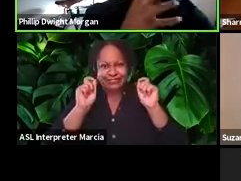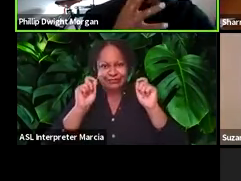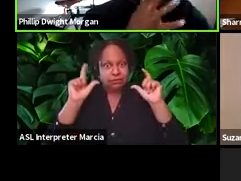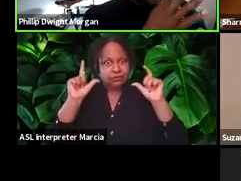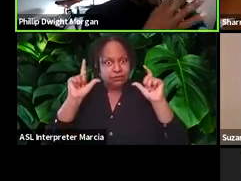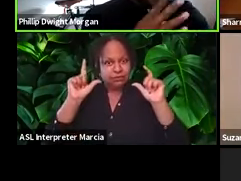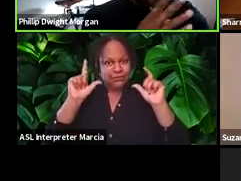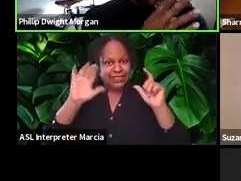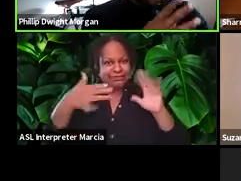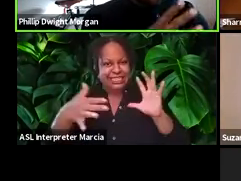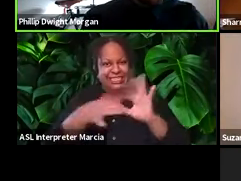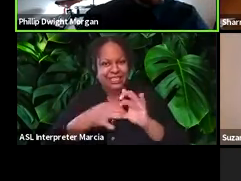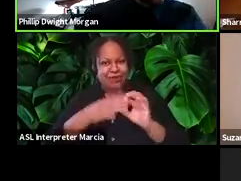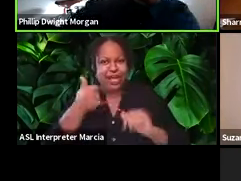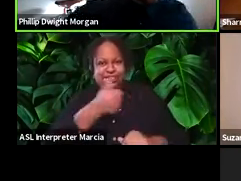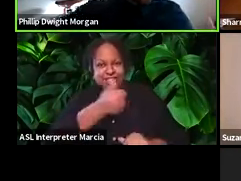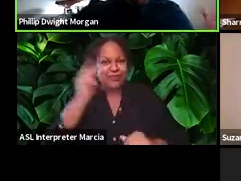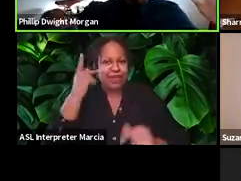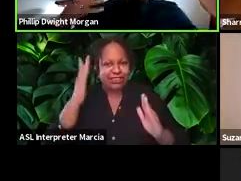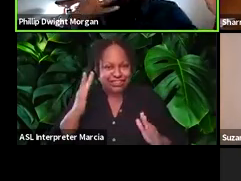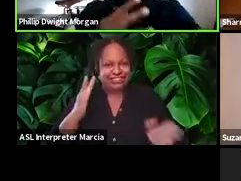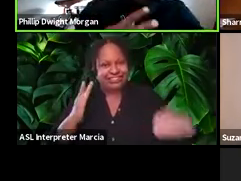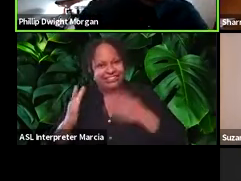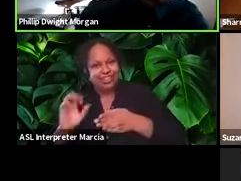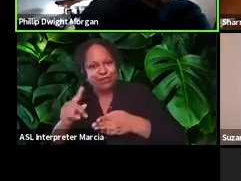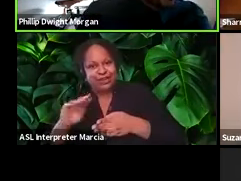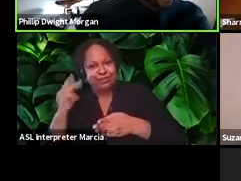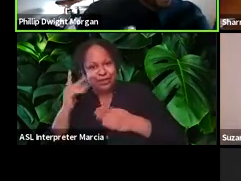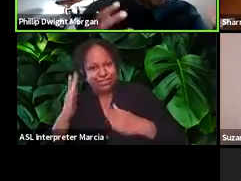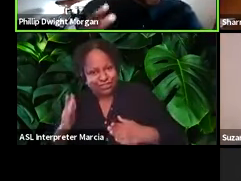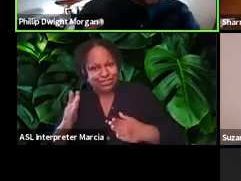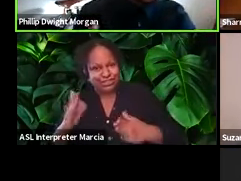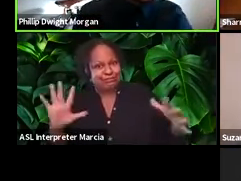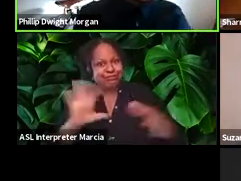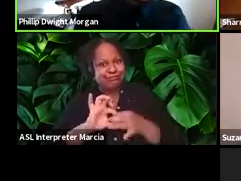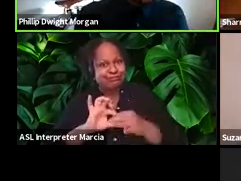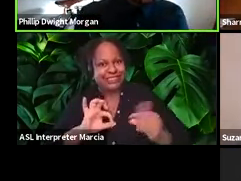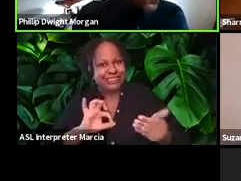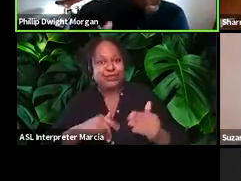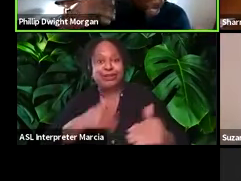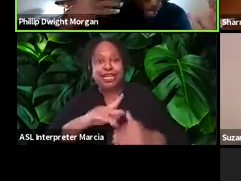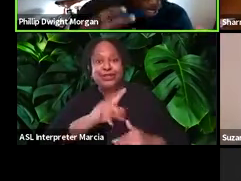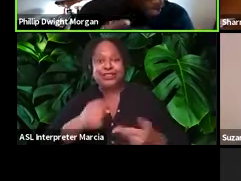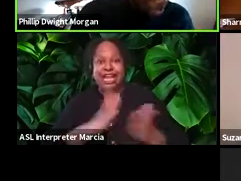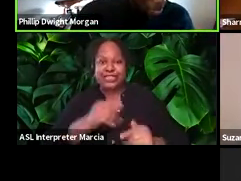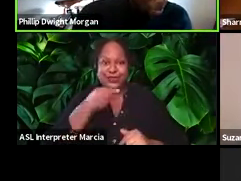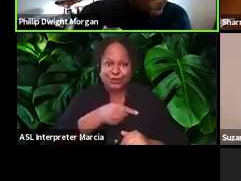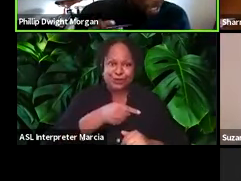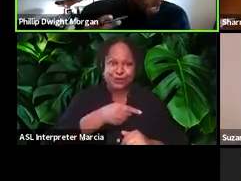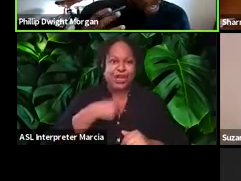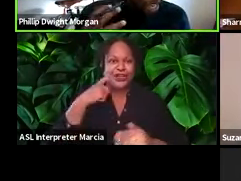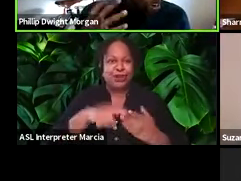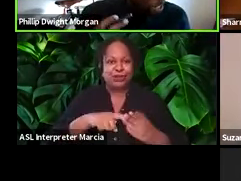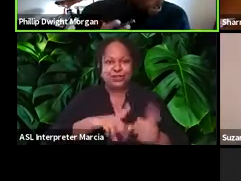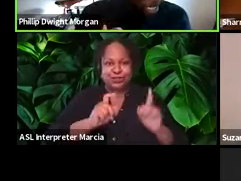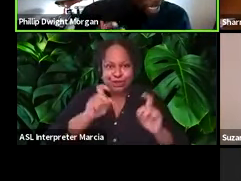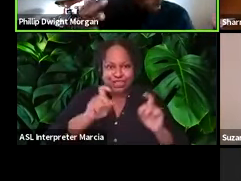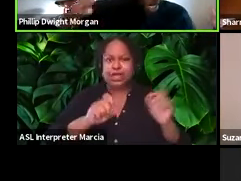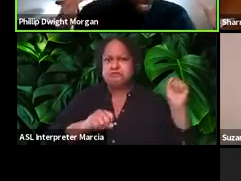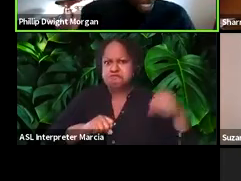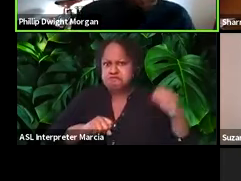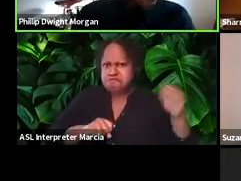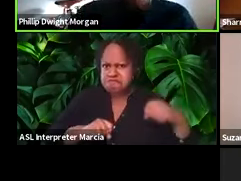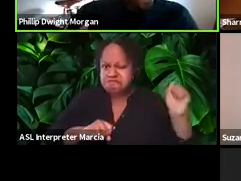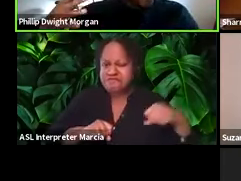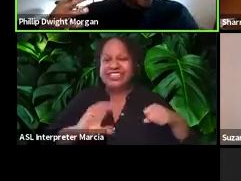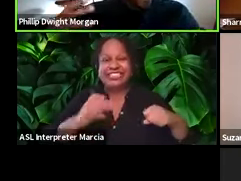official sort of connection that was happening. And so I'm gonna pose my next question to you, because I just saw you nodding when it came